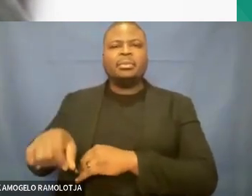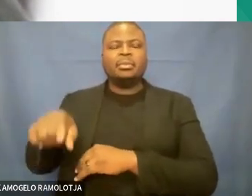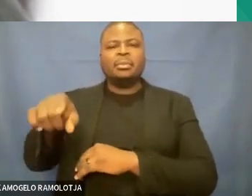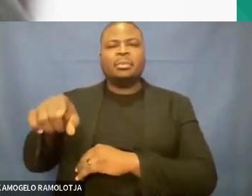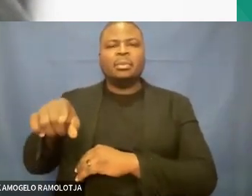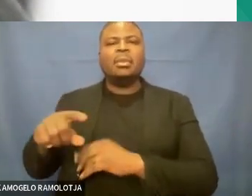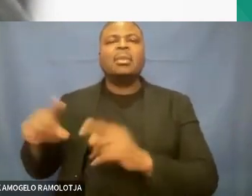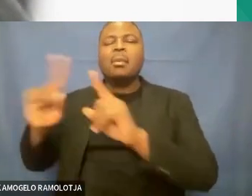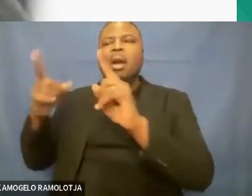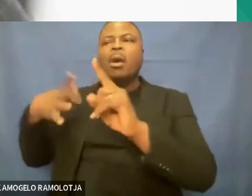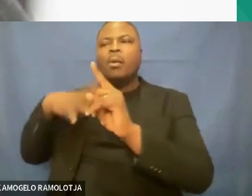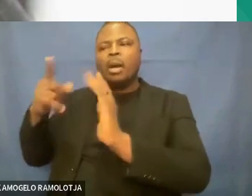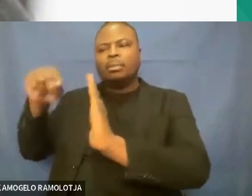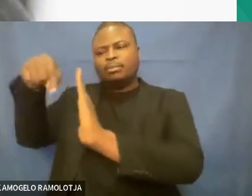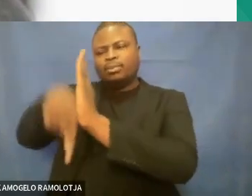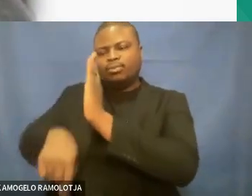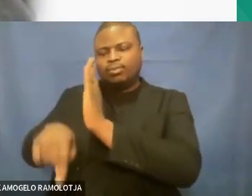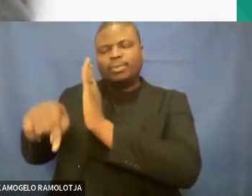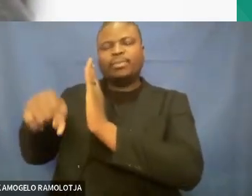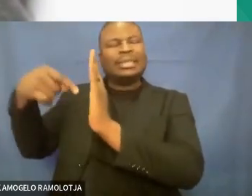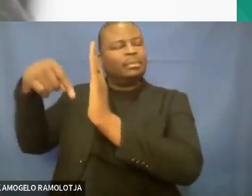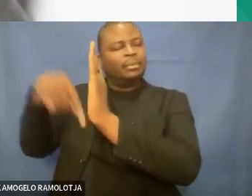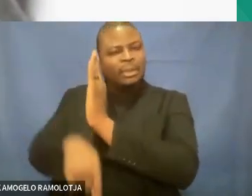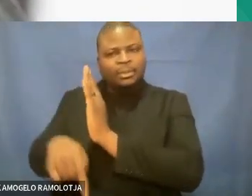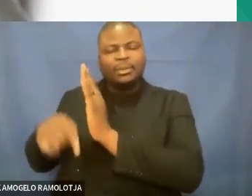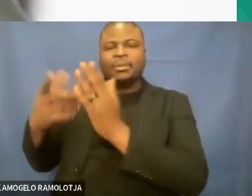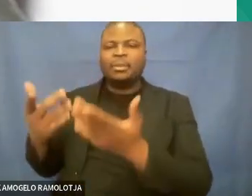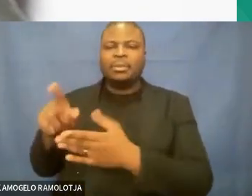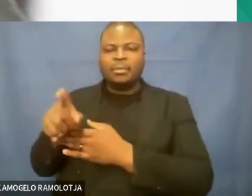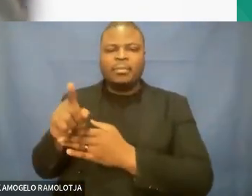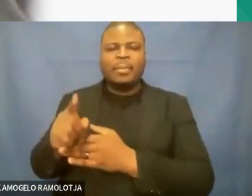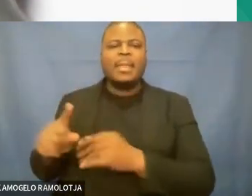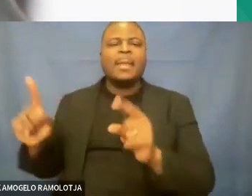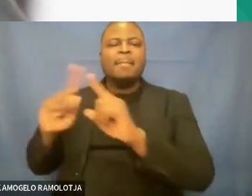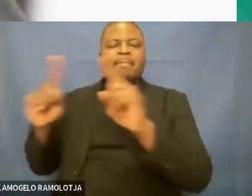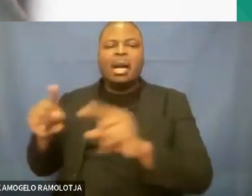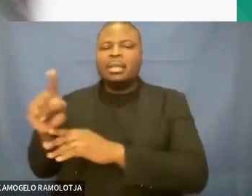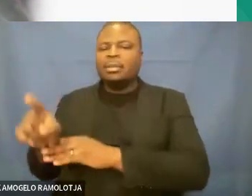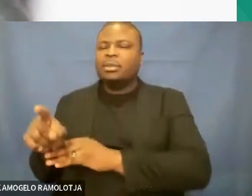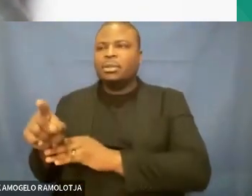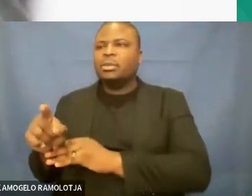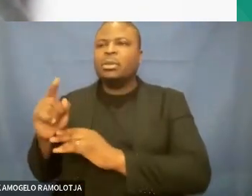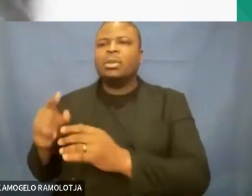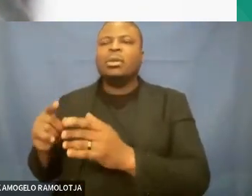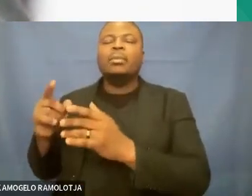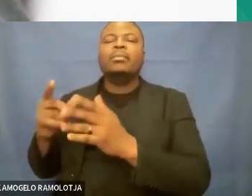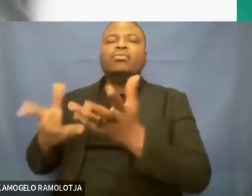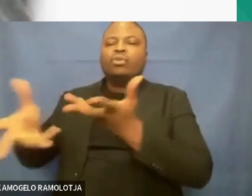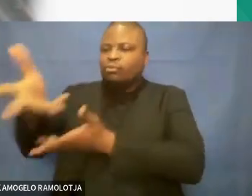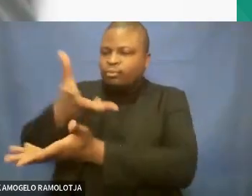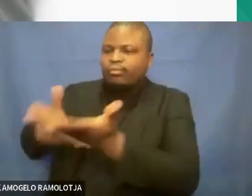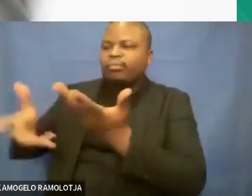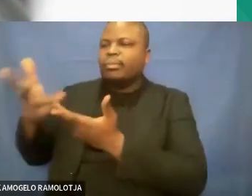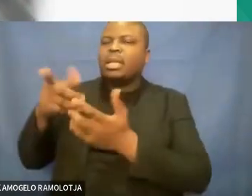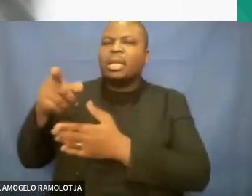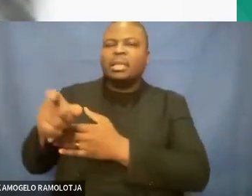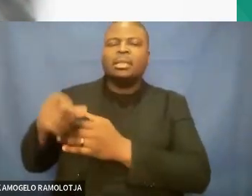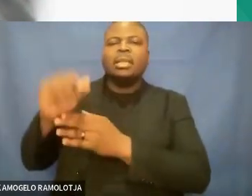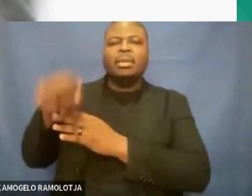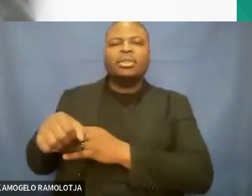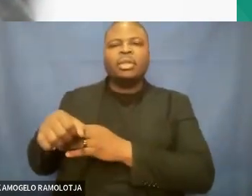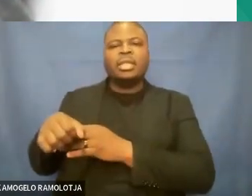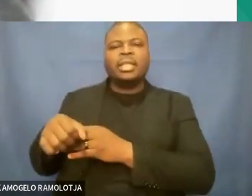as deep as possible. And also they don't engage other partners who are perpetrators. They only look